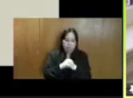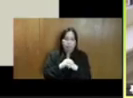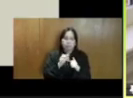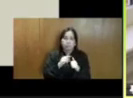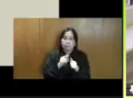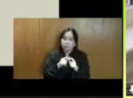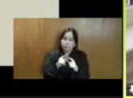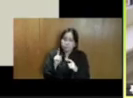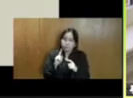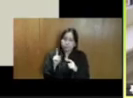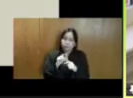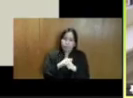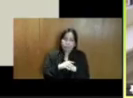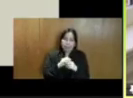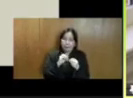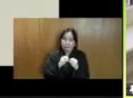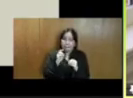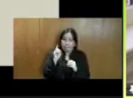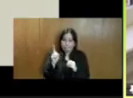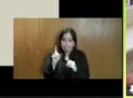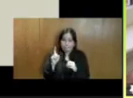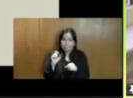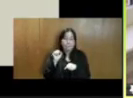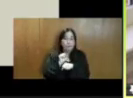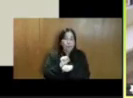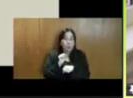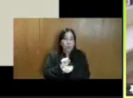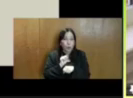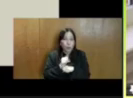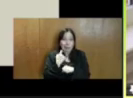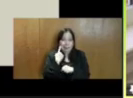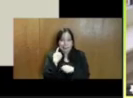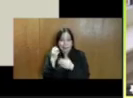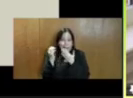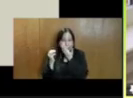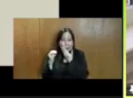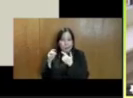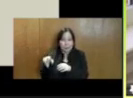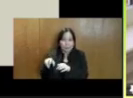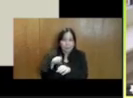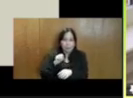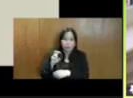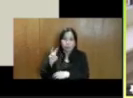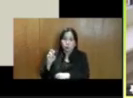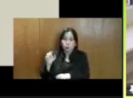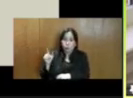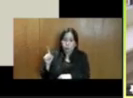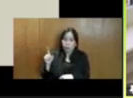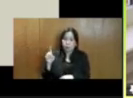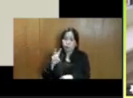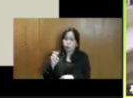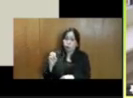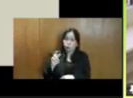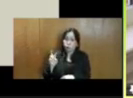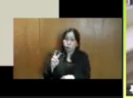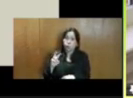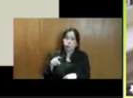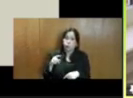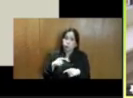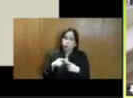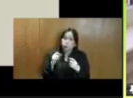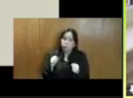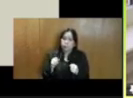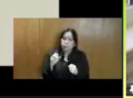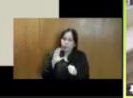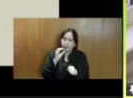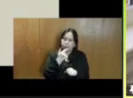things to notice here. Number one is that workers that recently separated, like in 2021, 2022, are more likely to be entering green